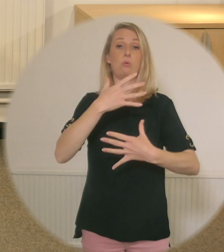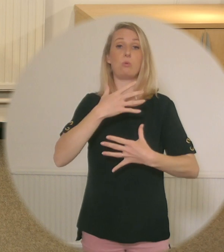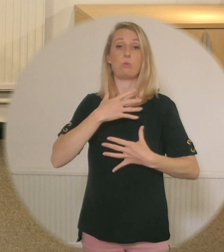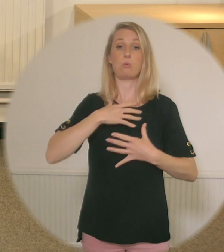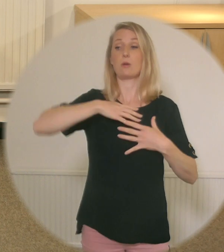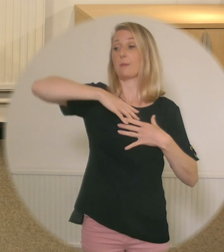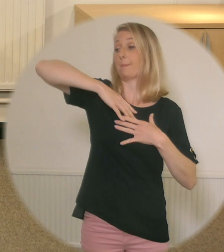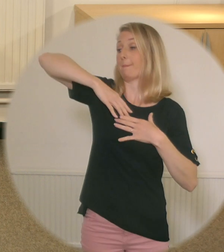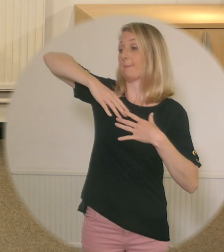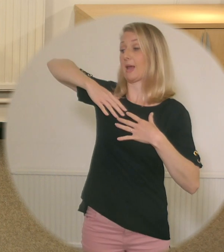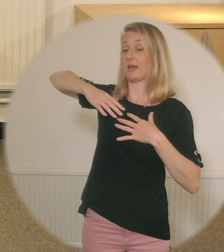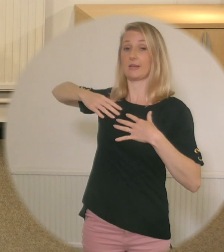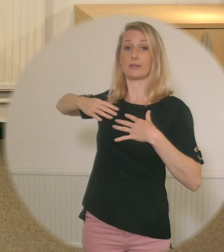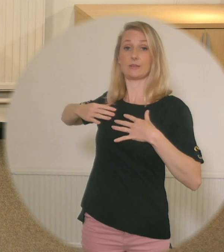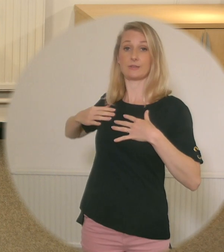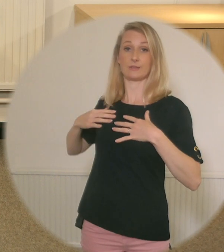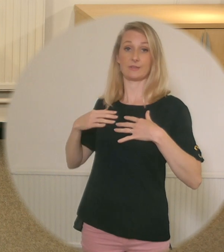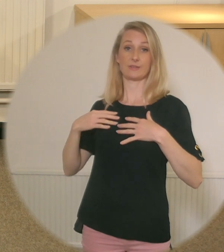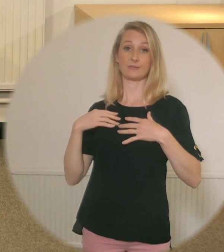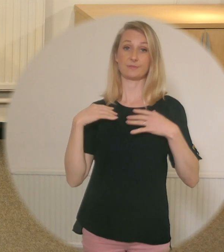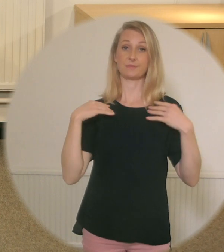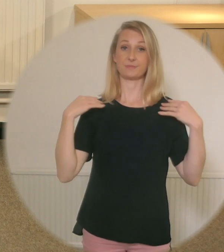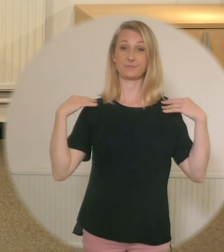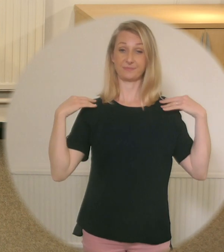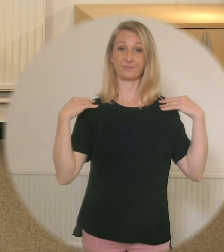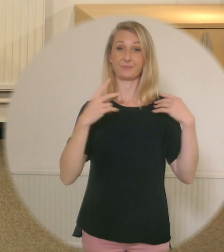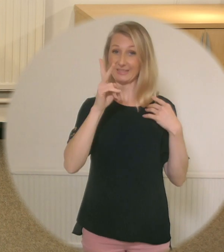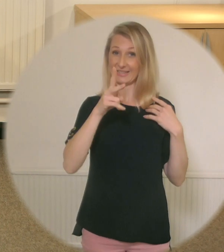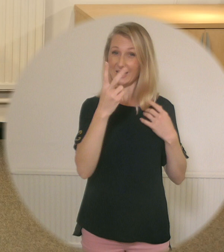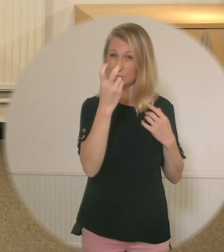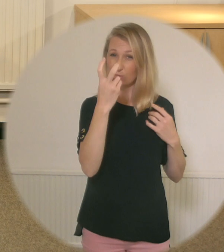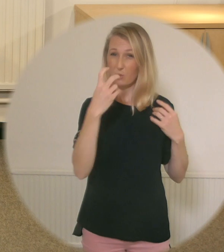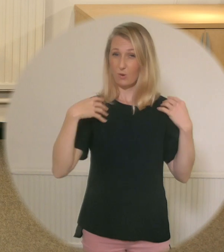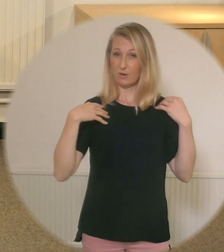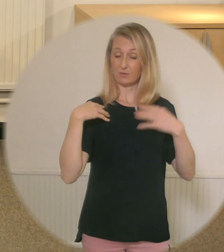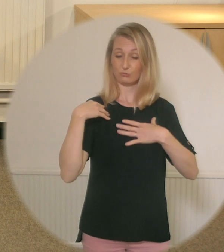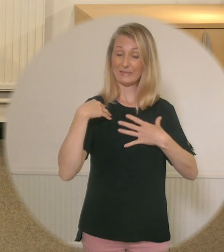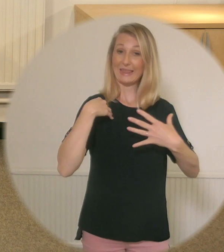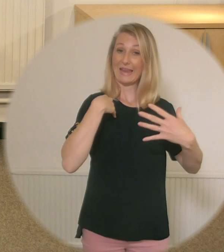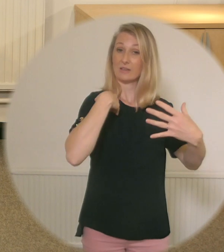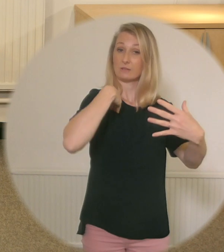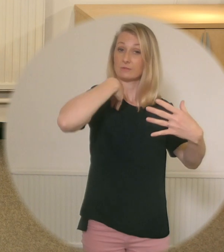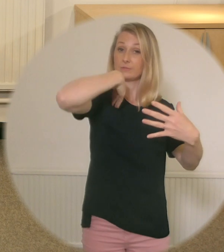back and down, a nice big circle. 2 more times. Breathe in.